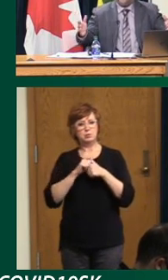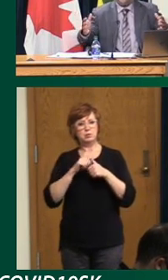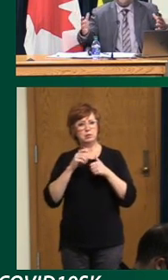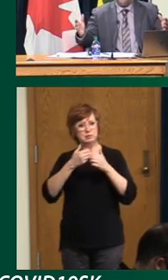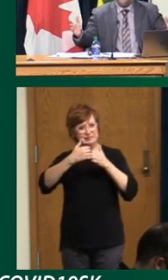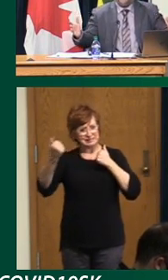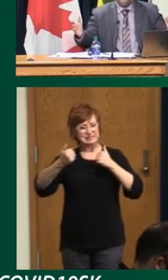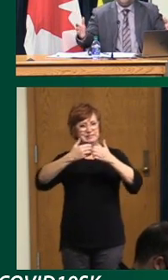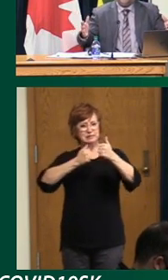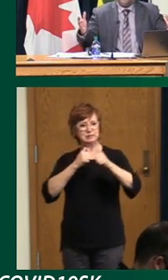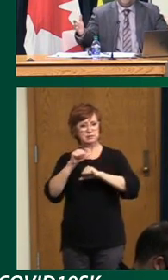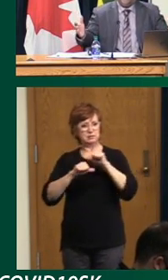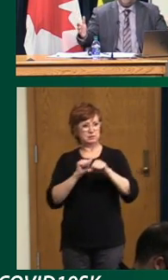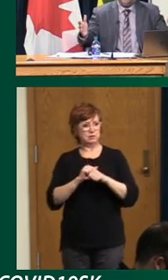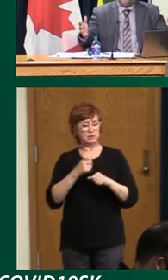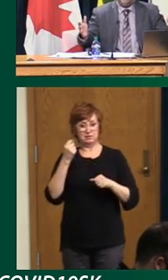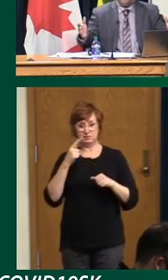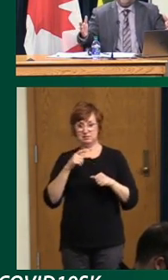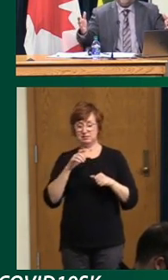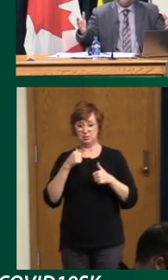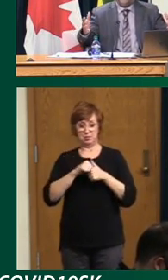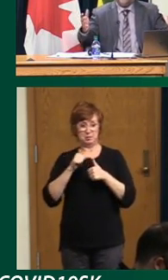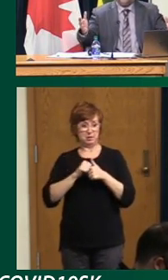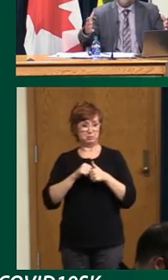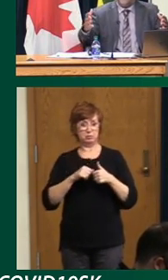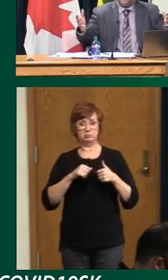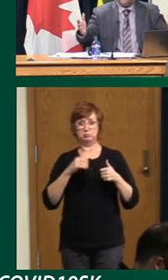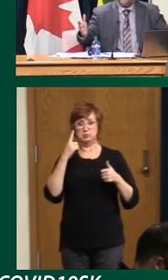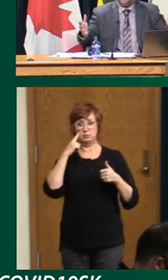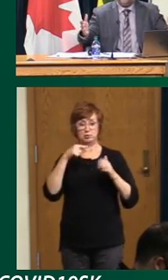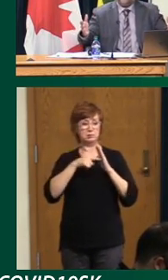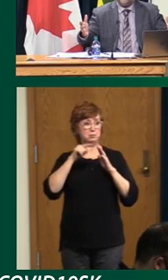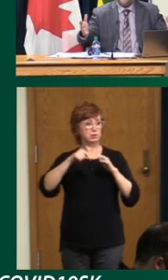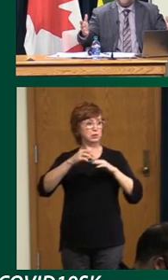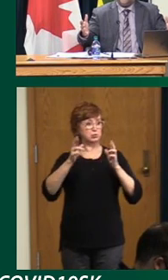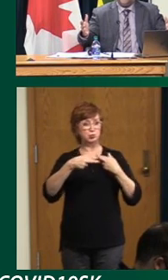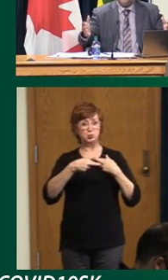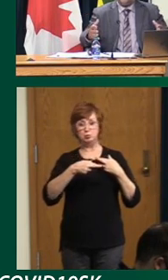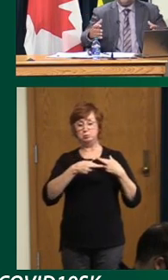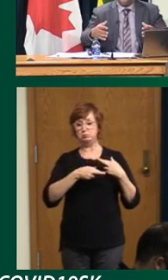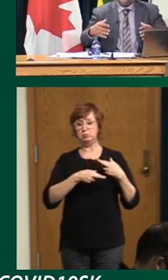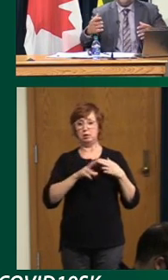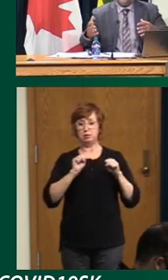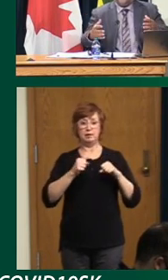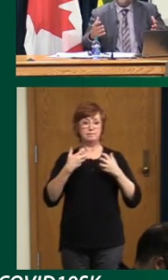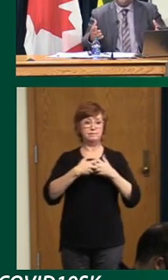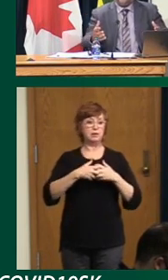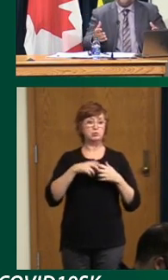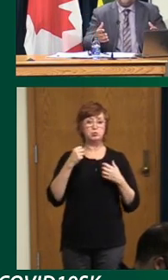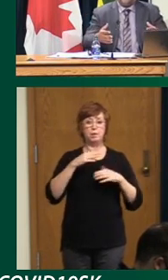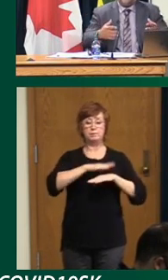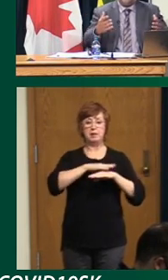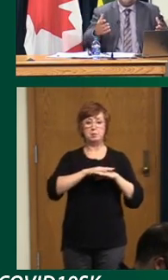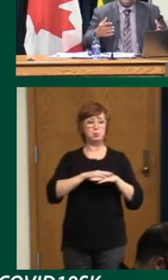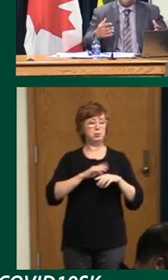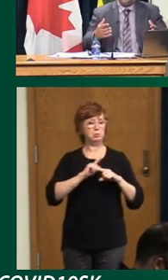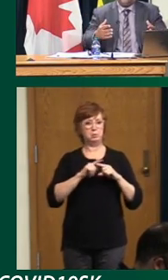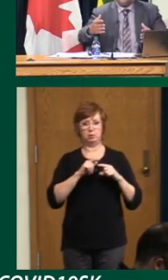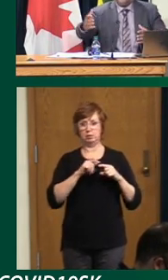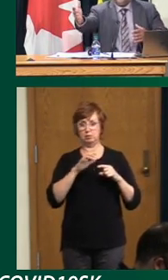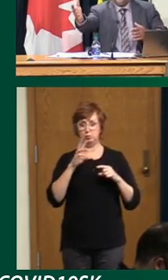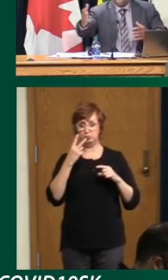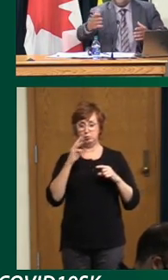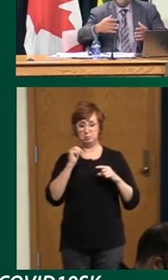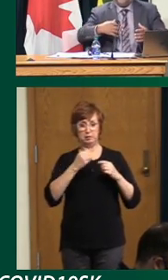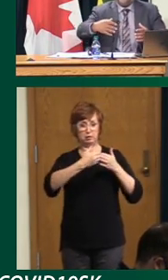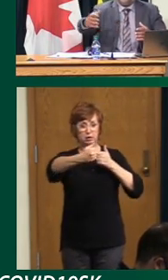size that could have 12 tables now maybe should have 4 or 6 tables active at a time. If you are going with someone who's not part of your